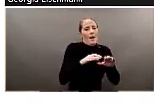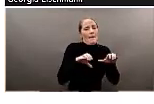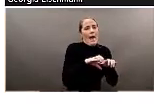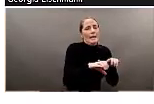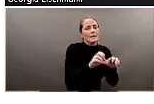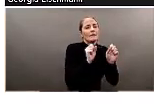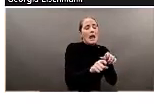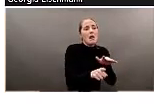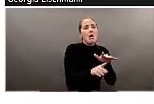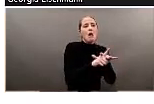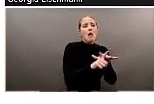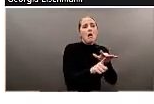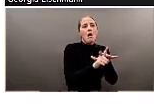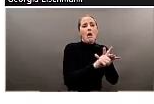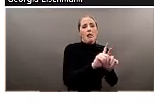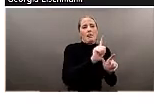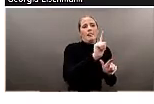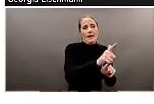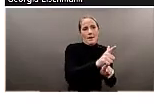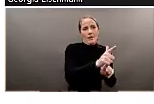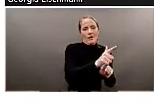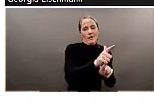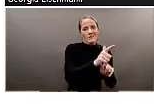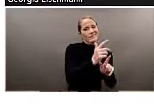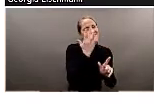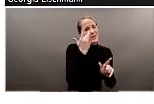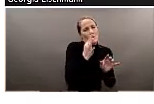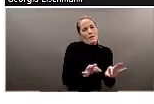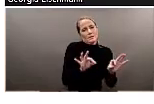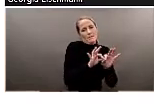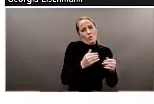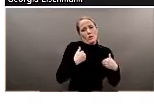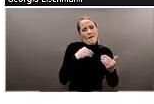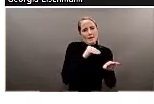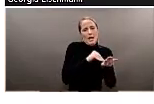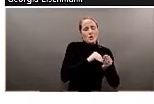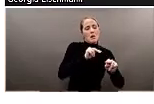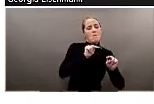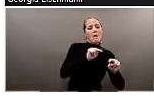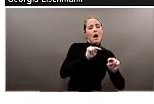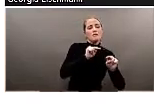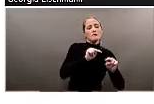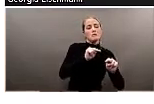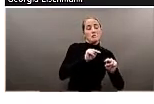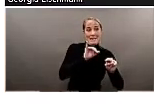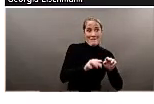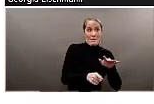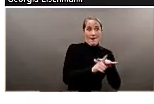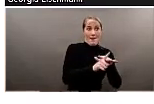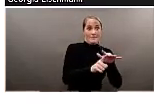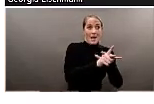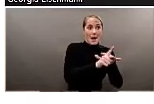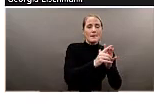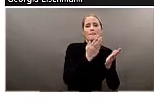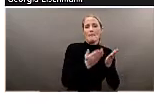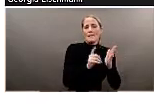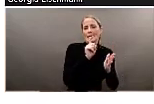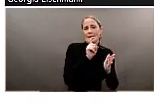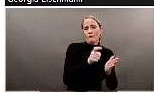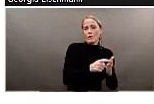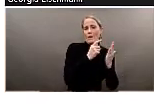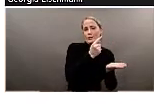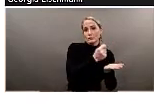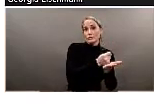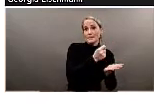those folks that we then need to monitor. We would monitor folks with latent TB, and if it becomes active, then we would potentially need to